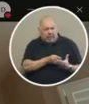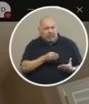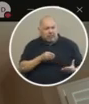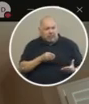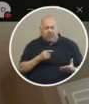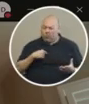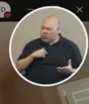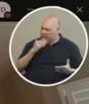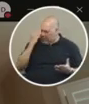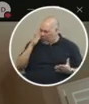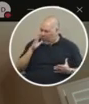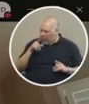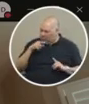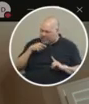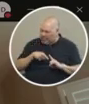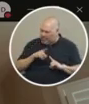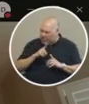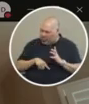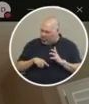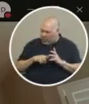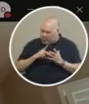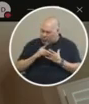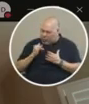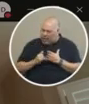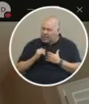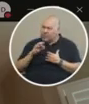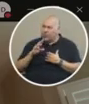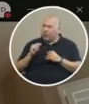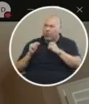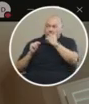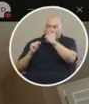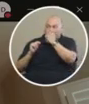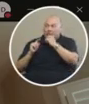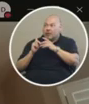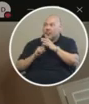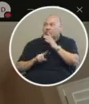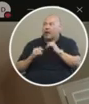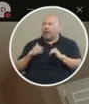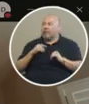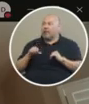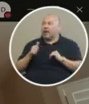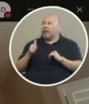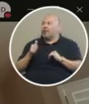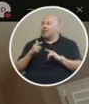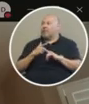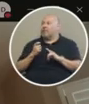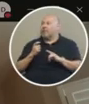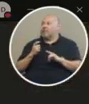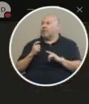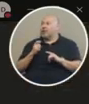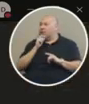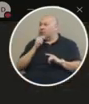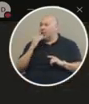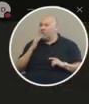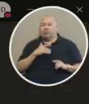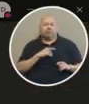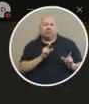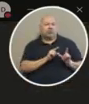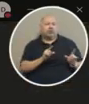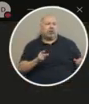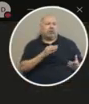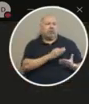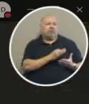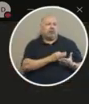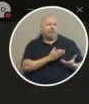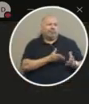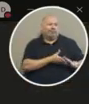We don't know specifically what projects, nor would we have any oversight over from council. General fund operations,